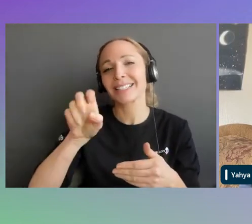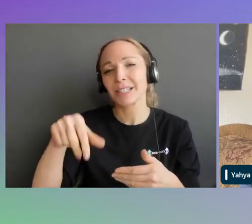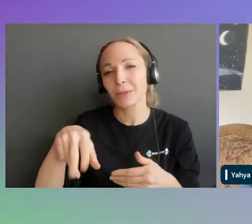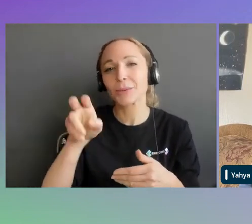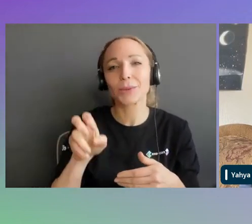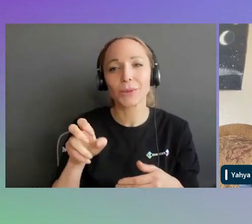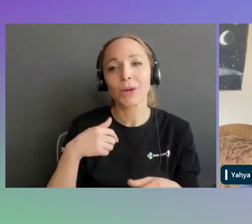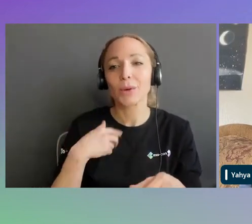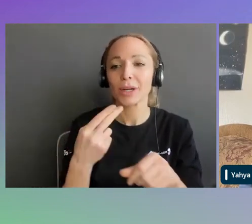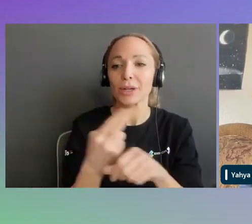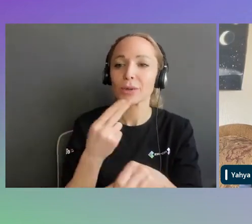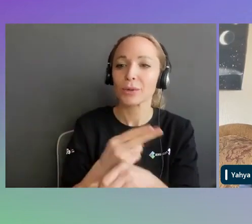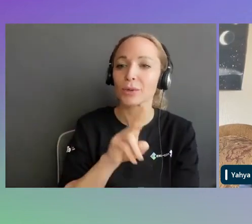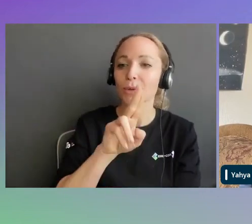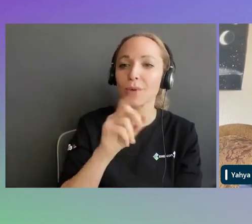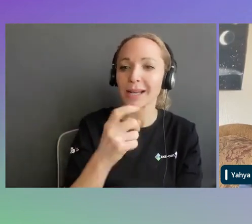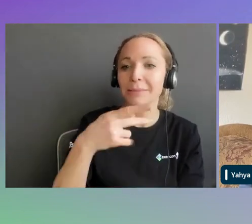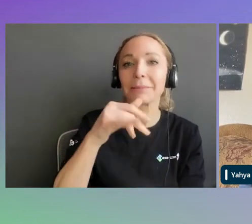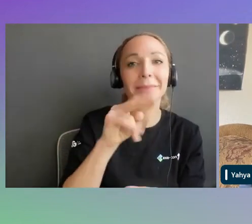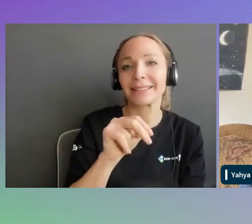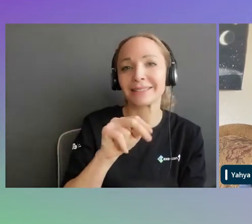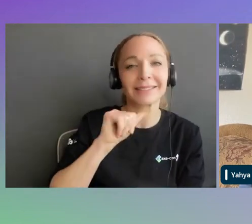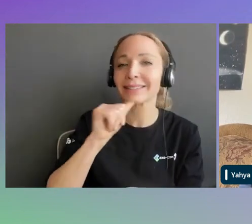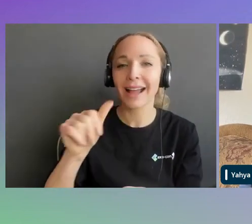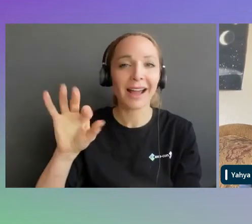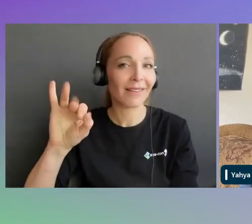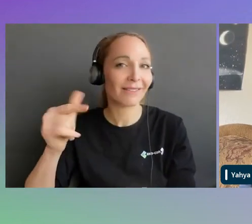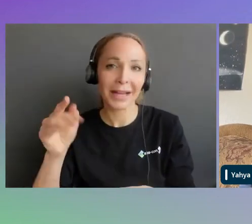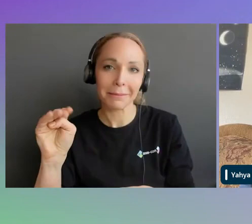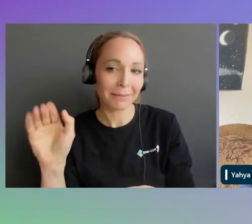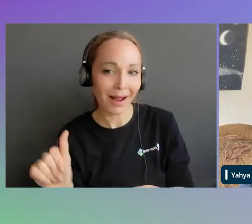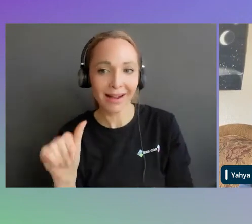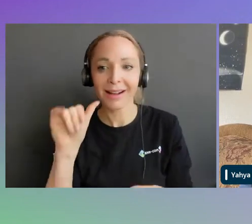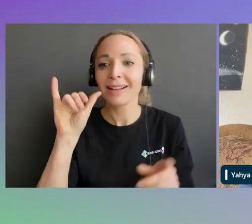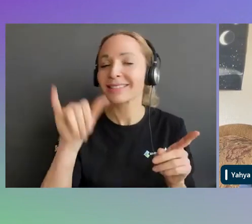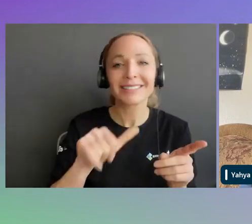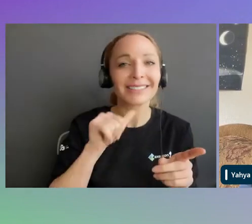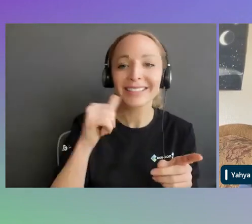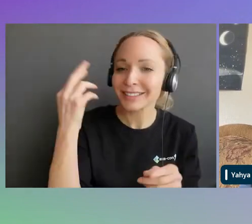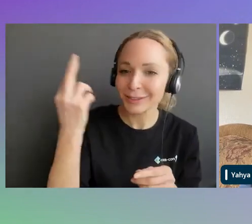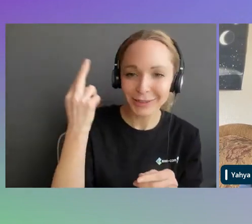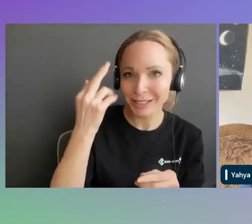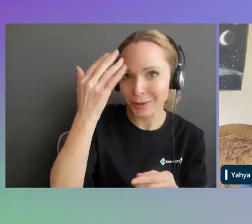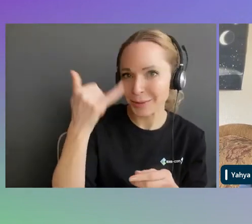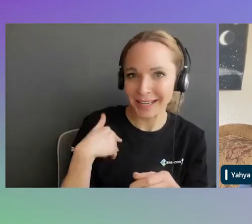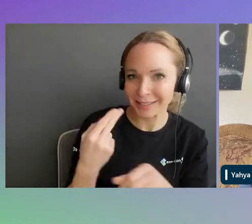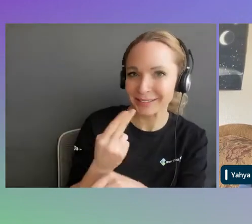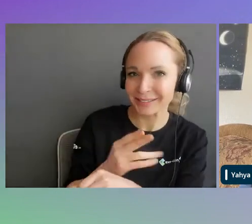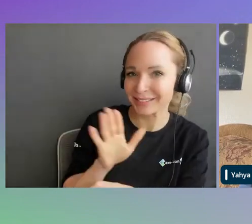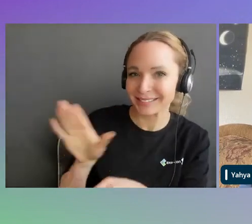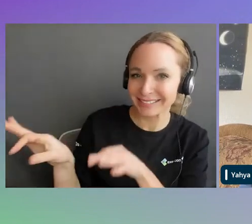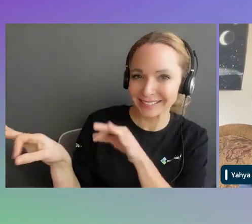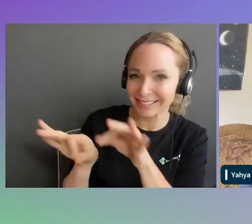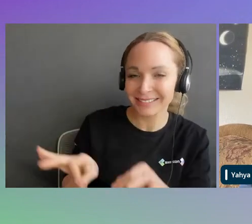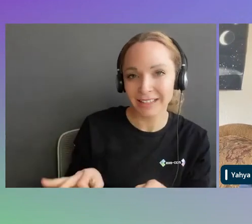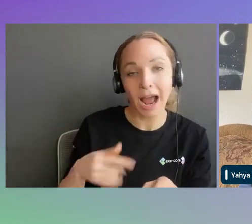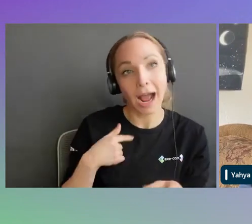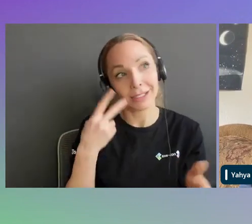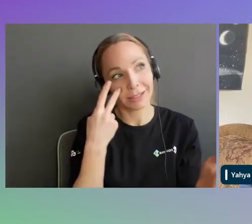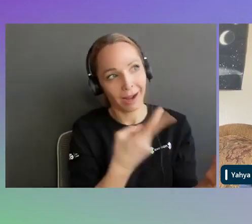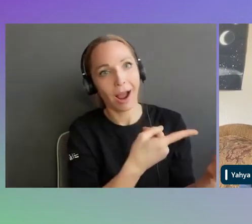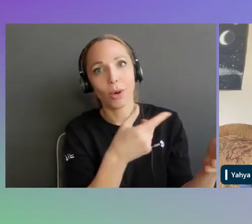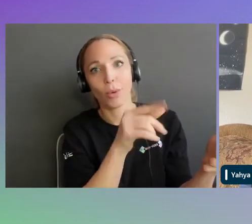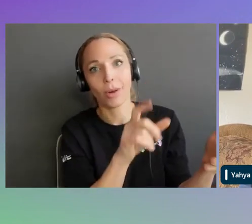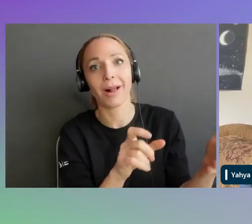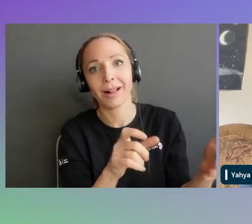instead of Figma, which actually is not the reason why I was using their definitions. I just happened to find that on Google and I liked it. But we do